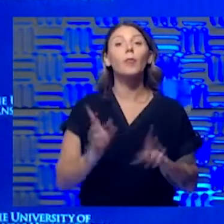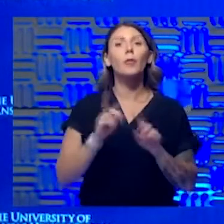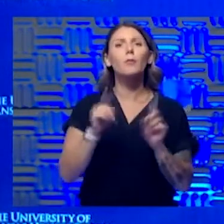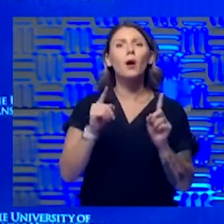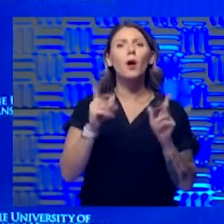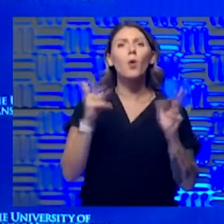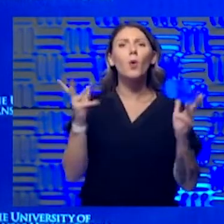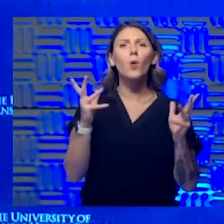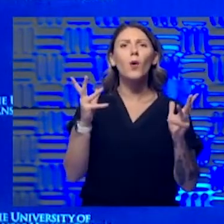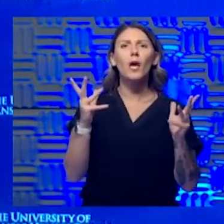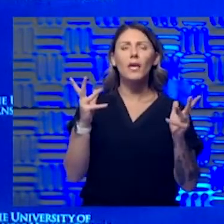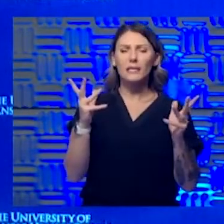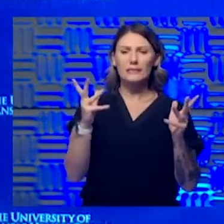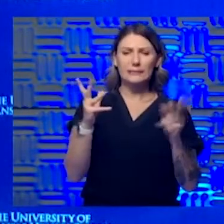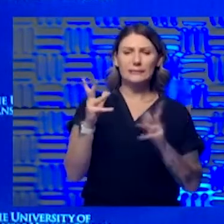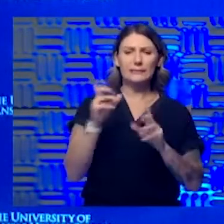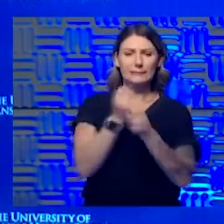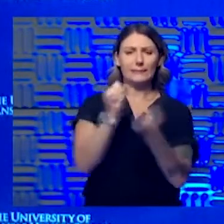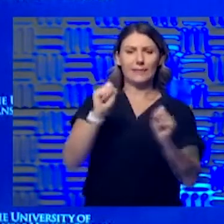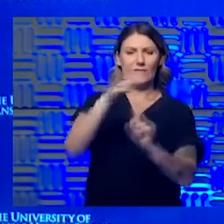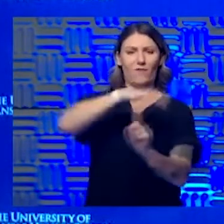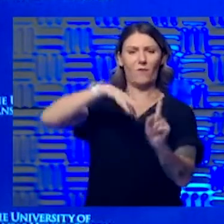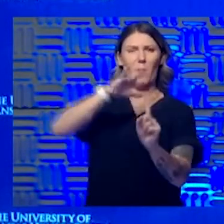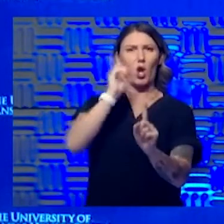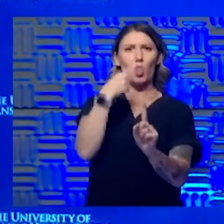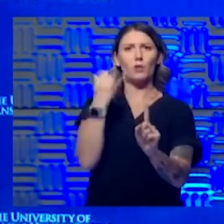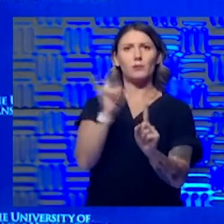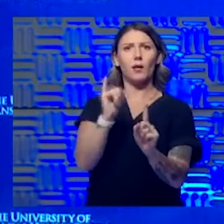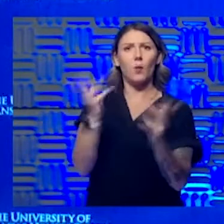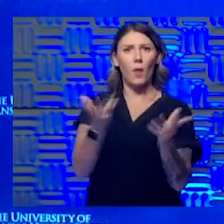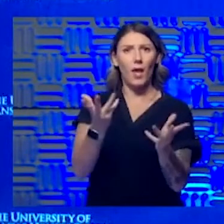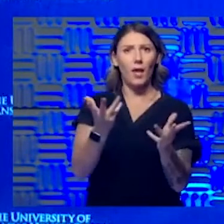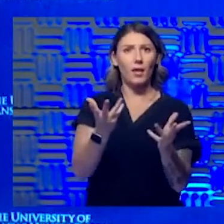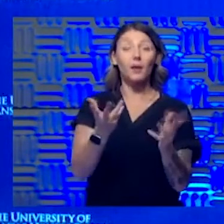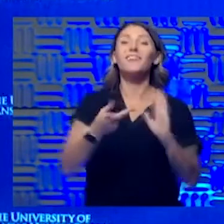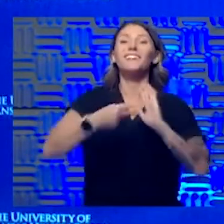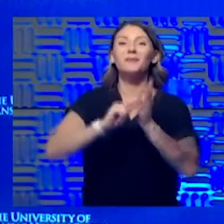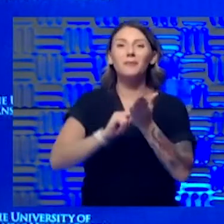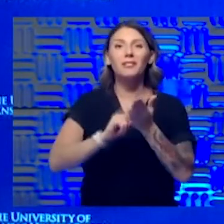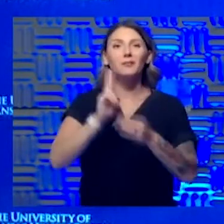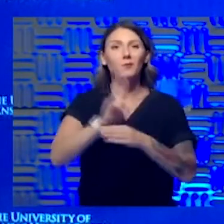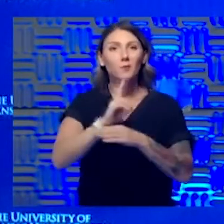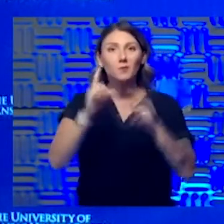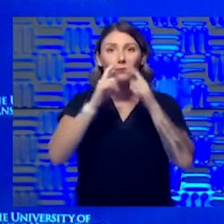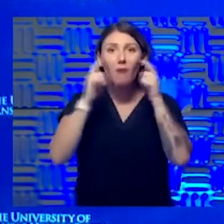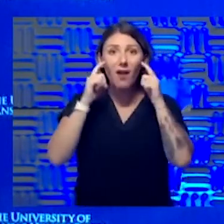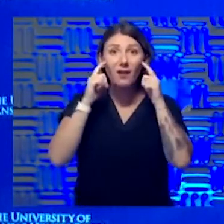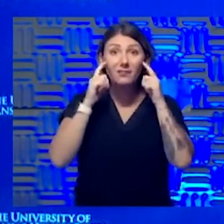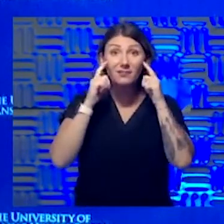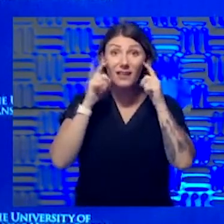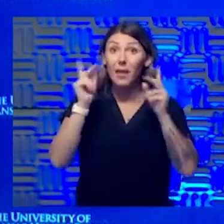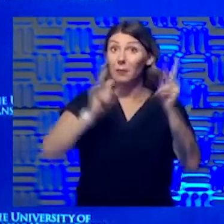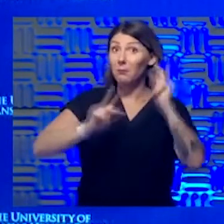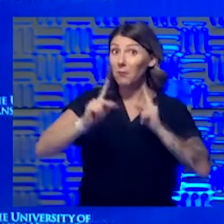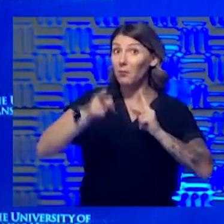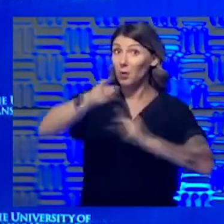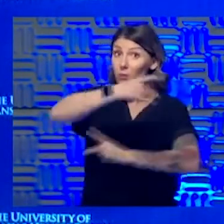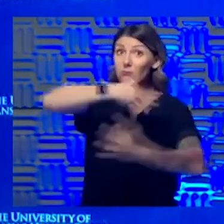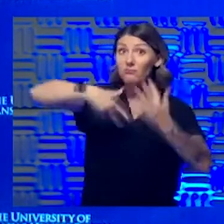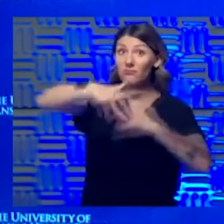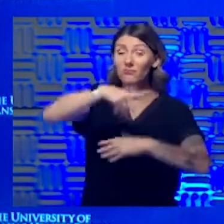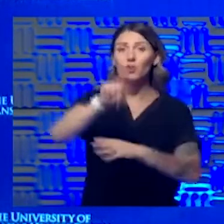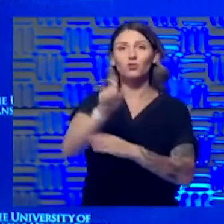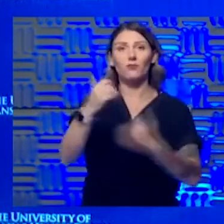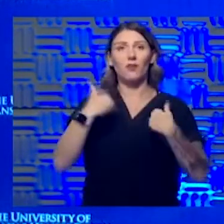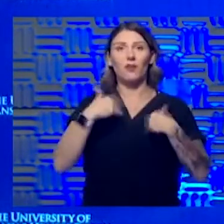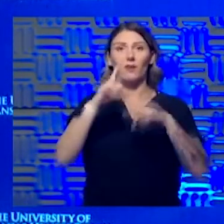safe environment? And the safe environment is what we've said. You should wear a mask, and the people you see should wear a mask. Ideally,